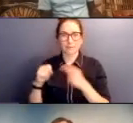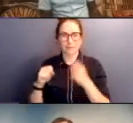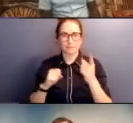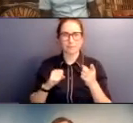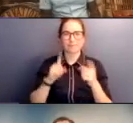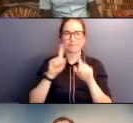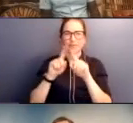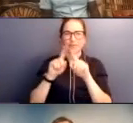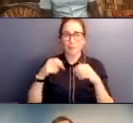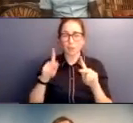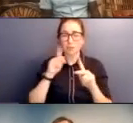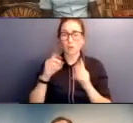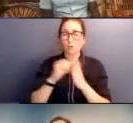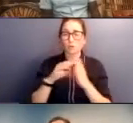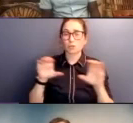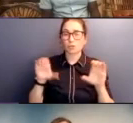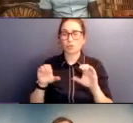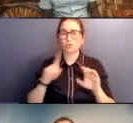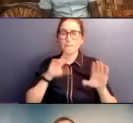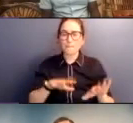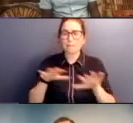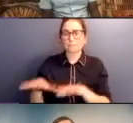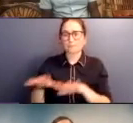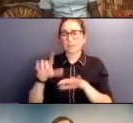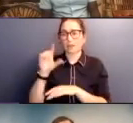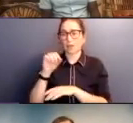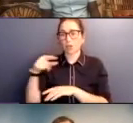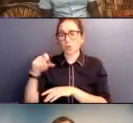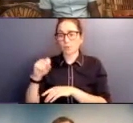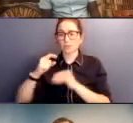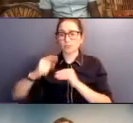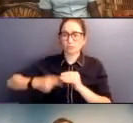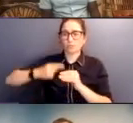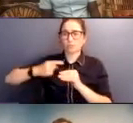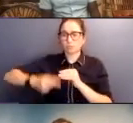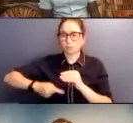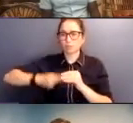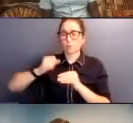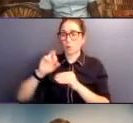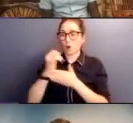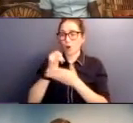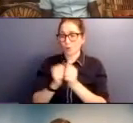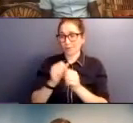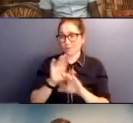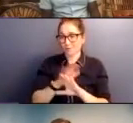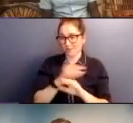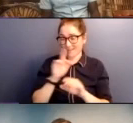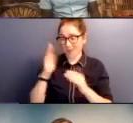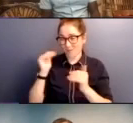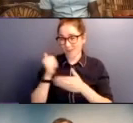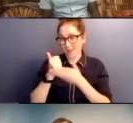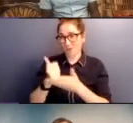opportunities for students to create beats, loops, and art along with music. So Jody, I hope this helps and provides some